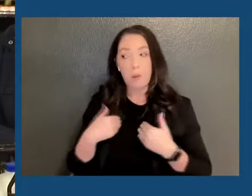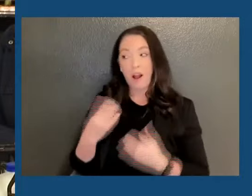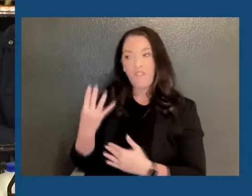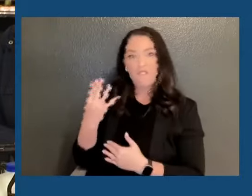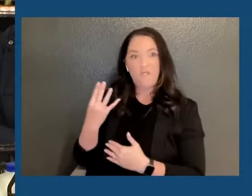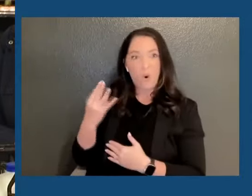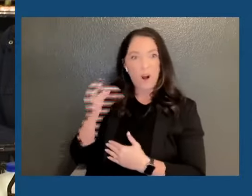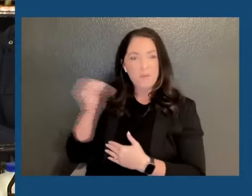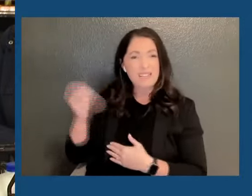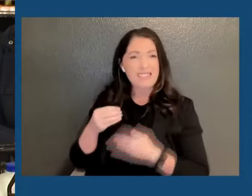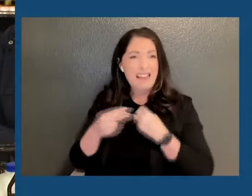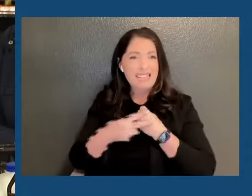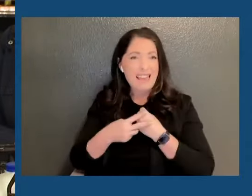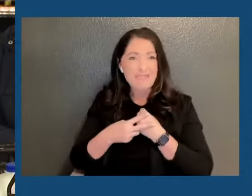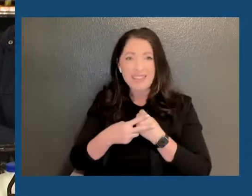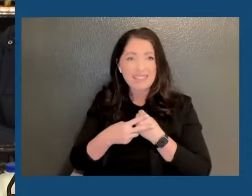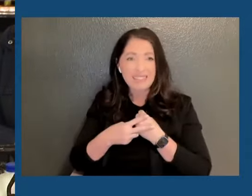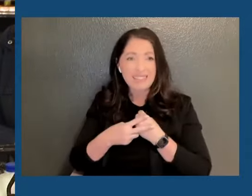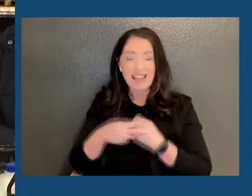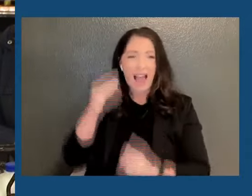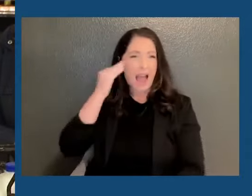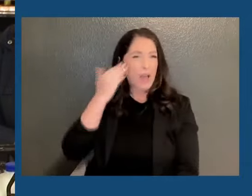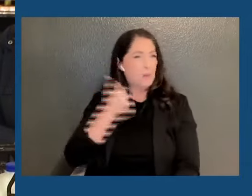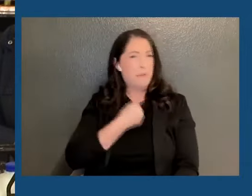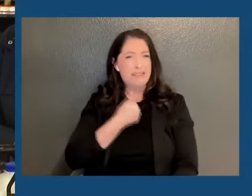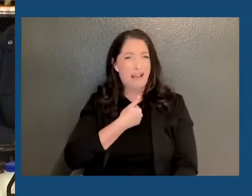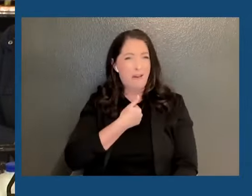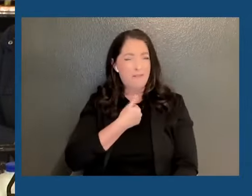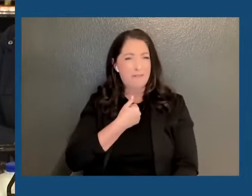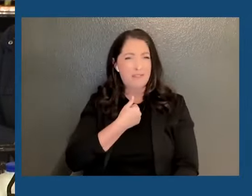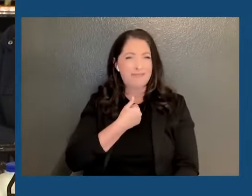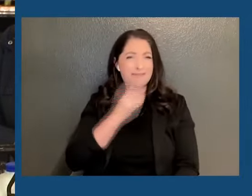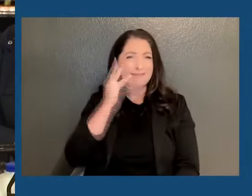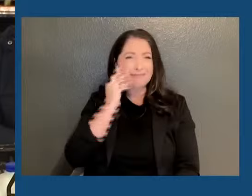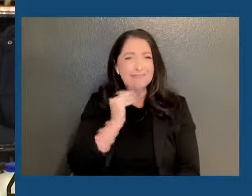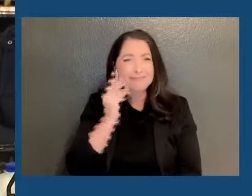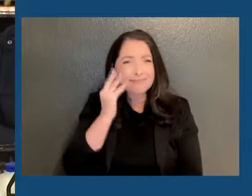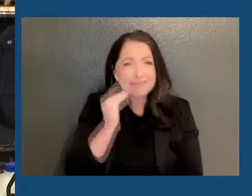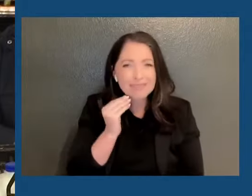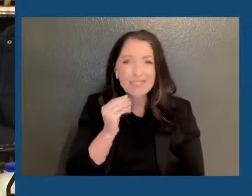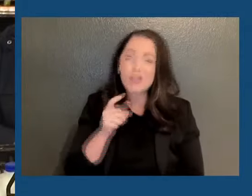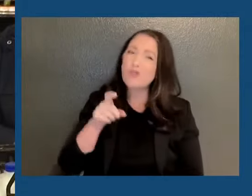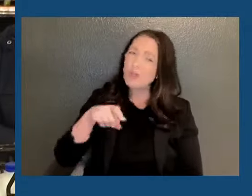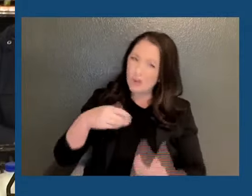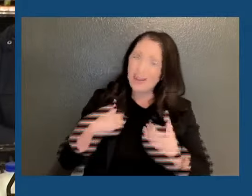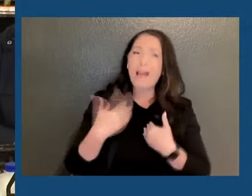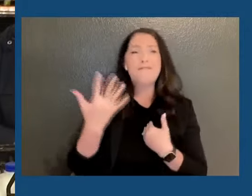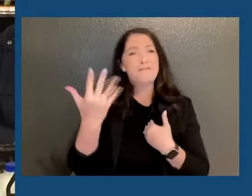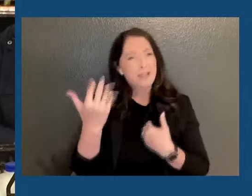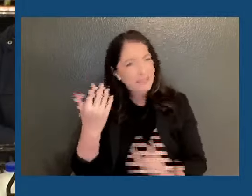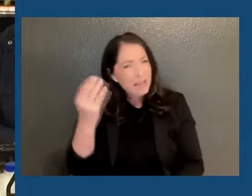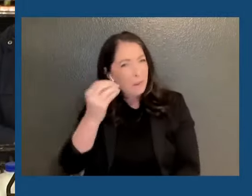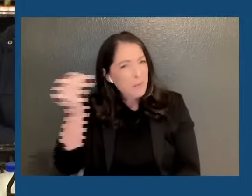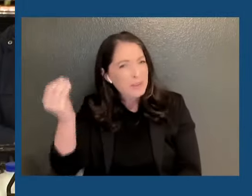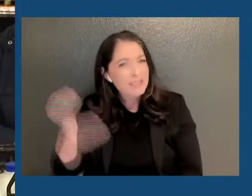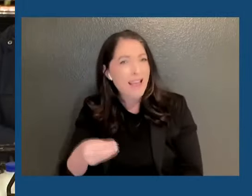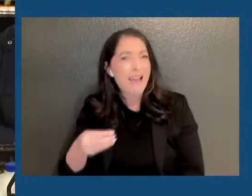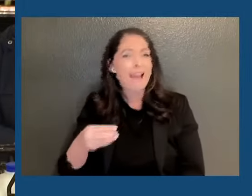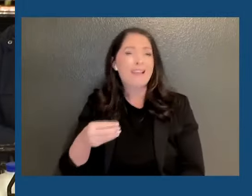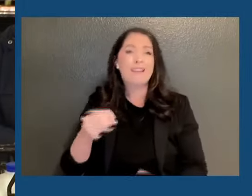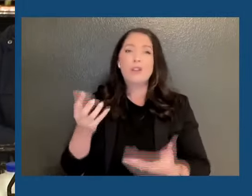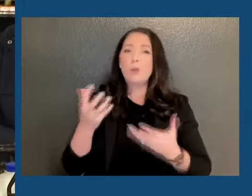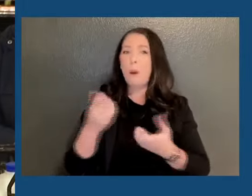my 14 years in local government budgeting that you would expect about 15% to give you that little safety